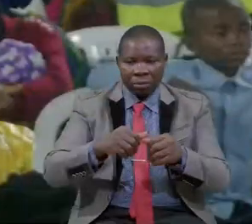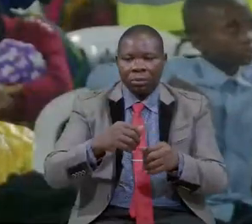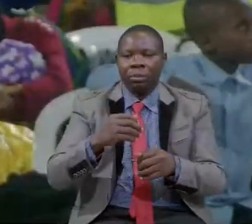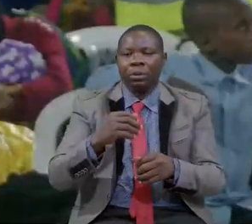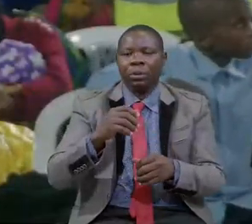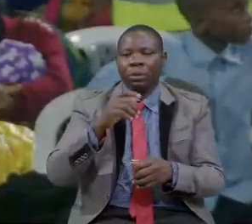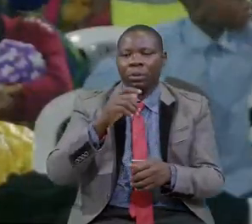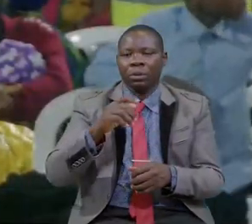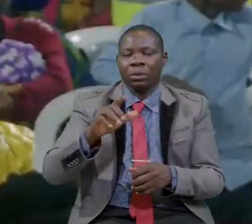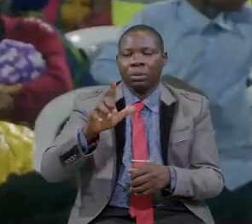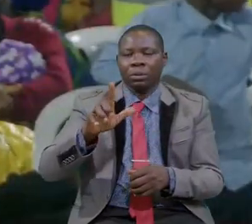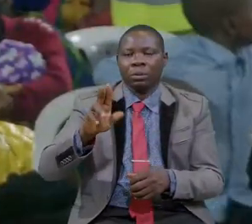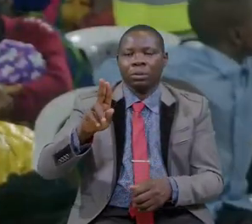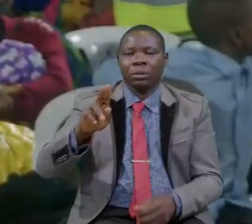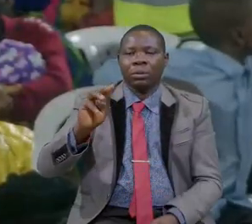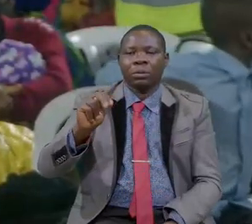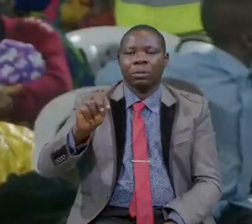3 p.m.